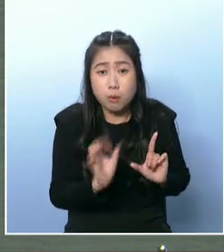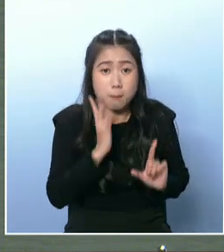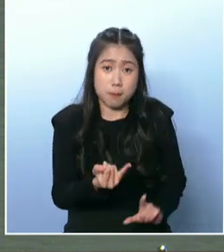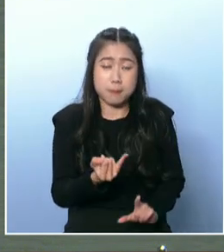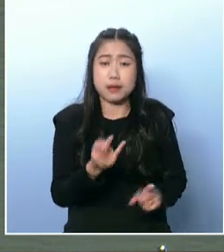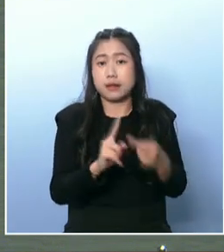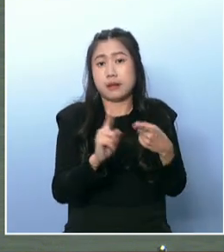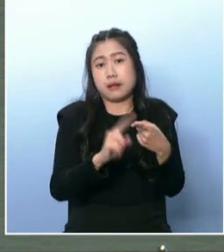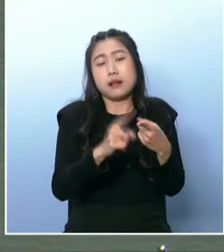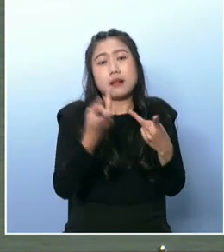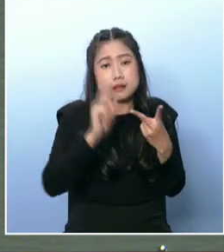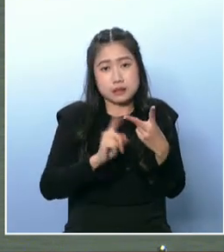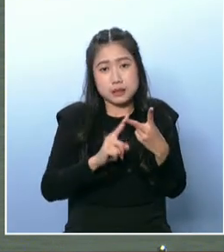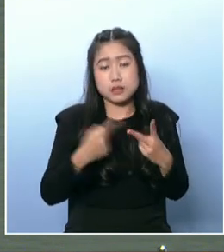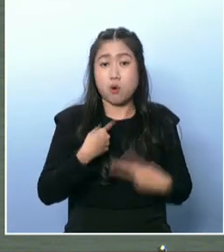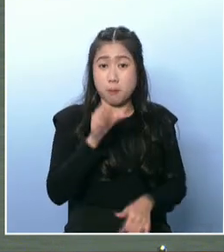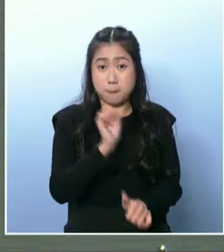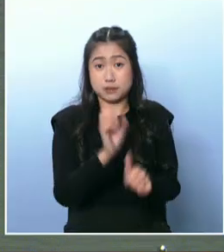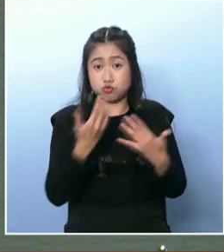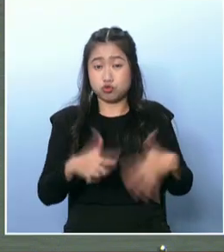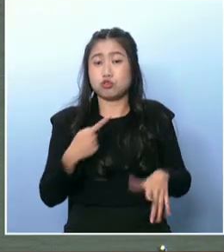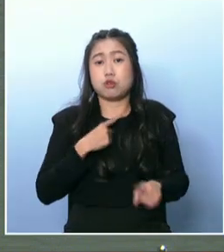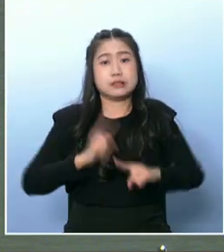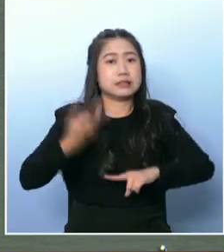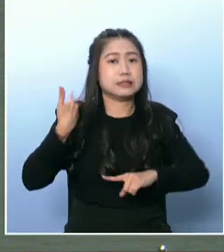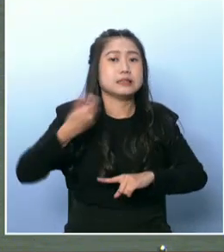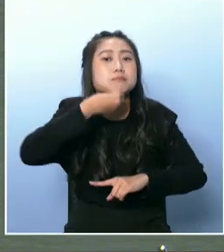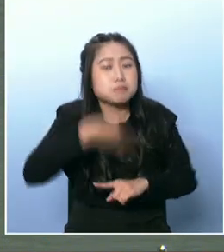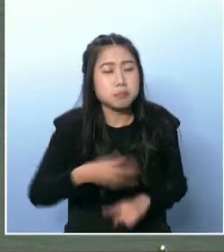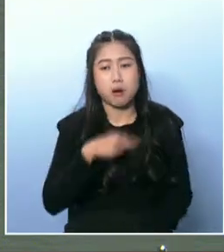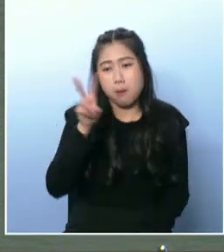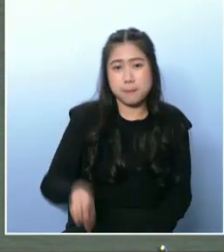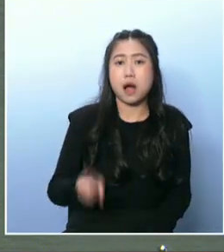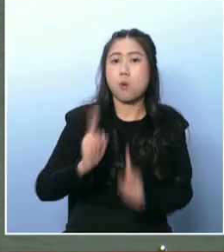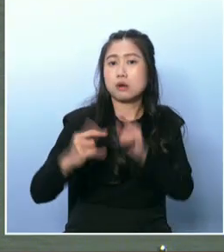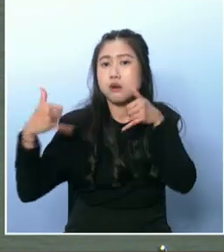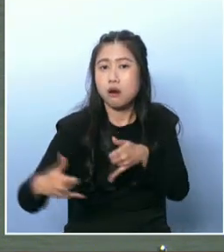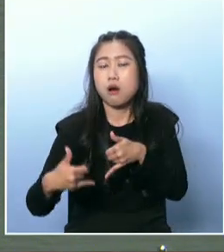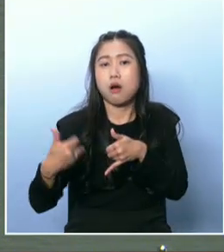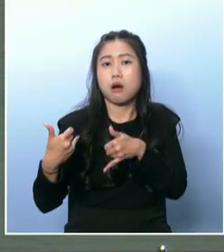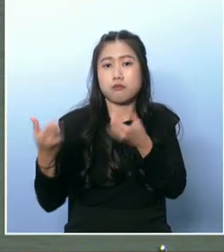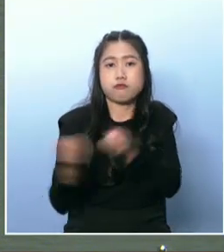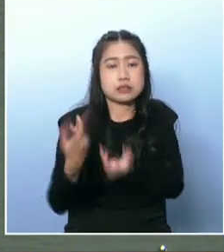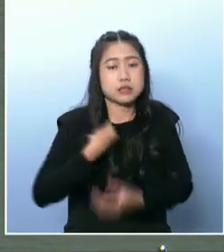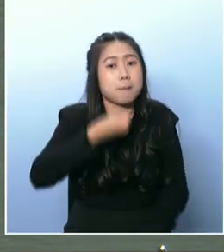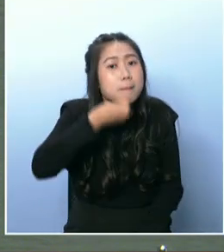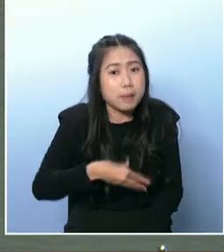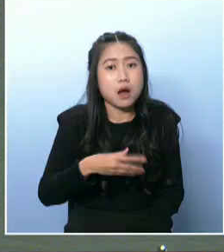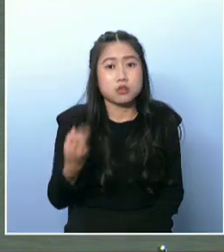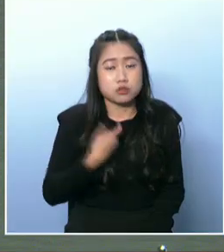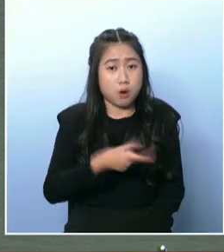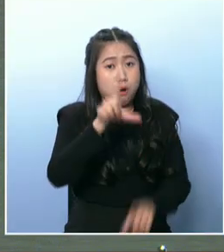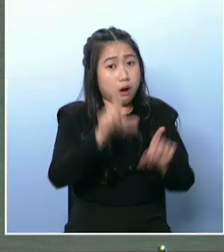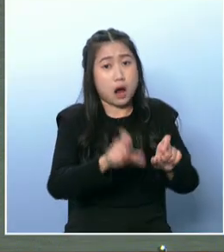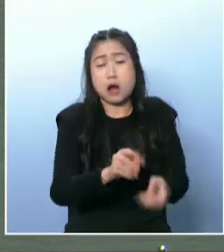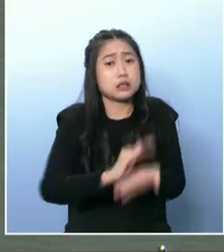is impossible that you don't have the number of cases where the service users have run away from the hostels. I